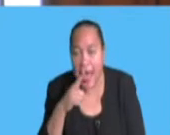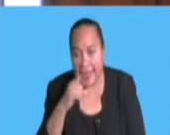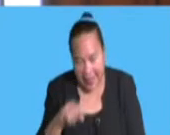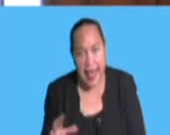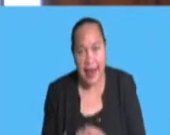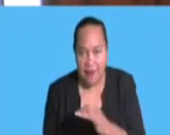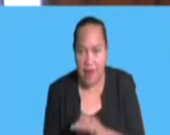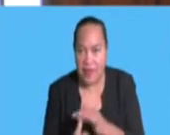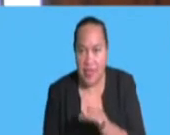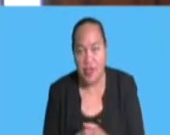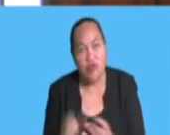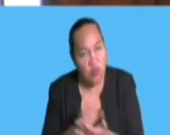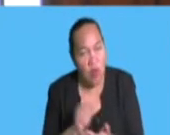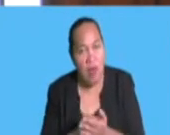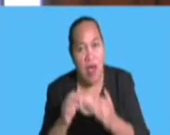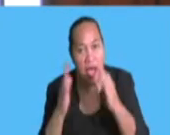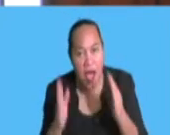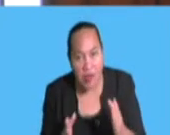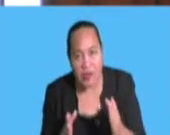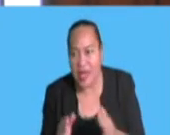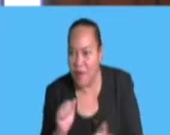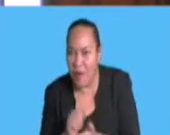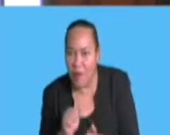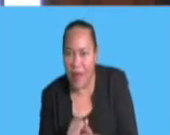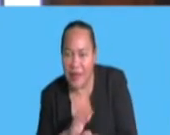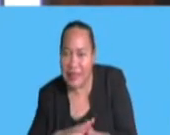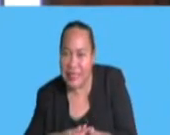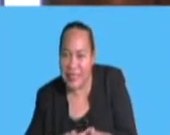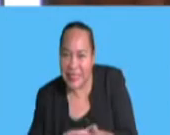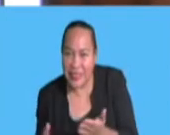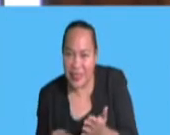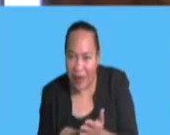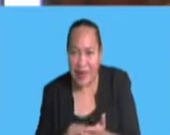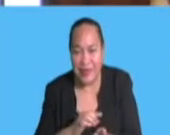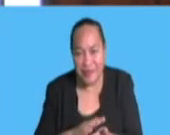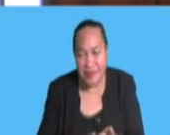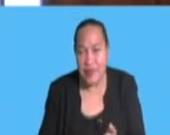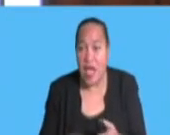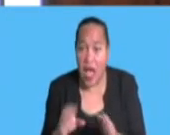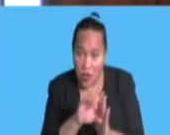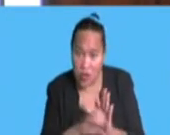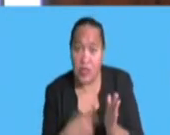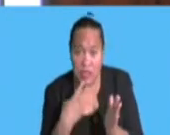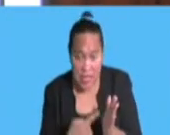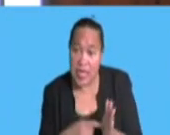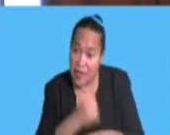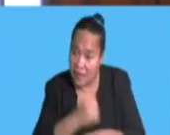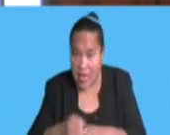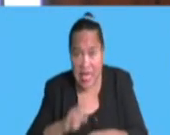gain access to adequate housing and sanitation. And of course, our Constitution further elaborates that if the state cannot